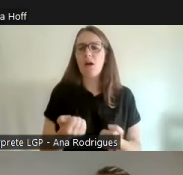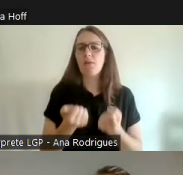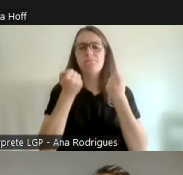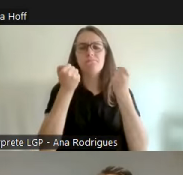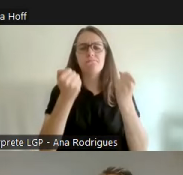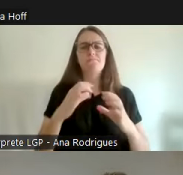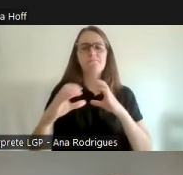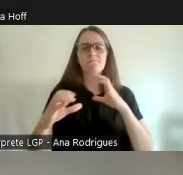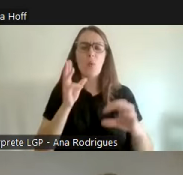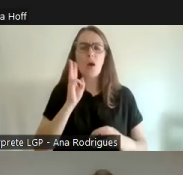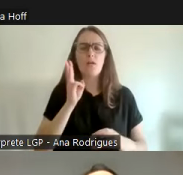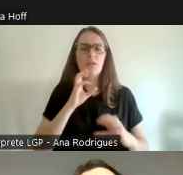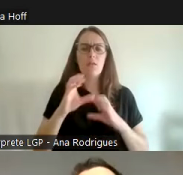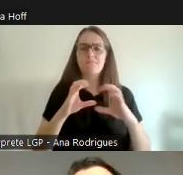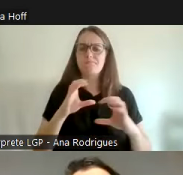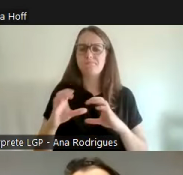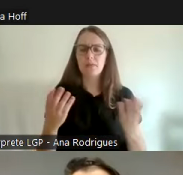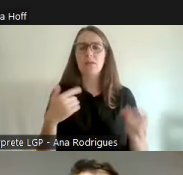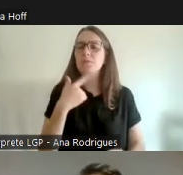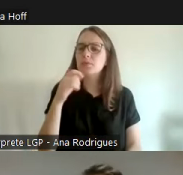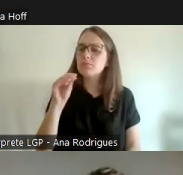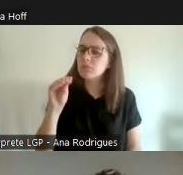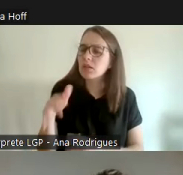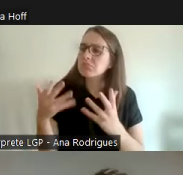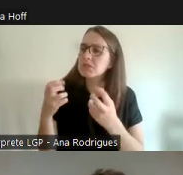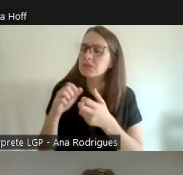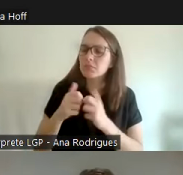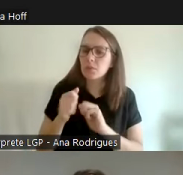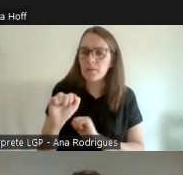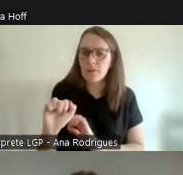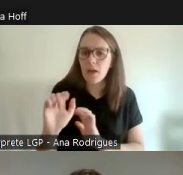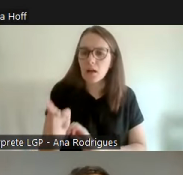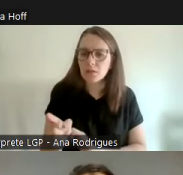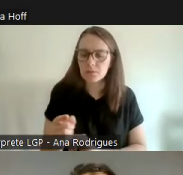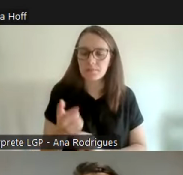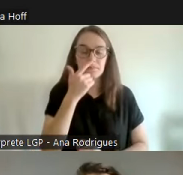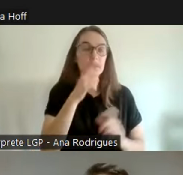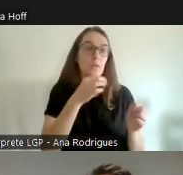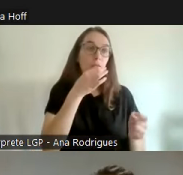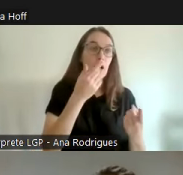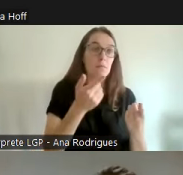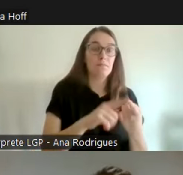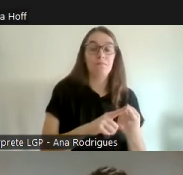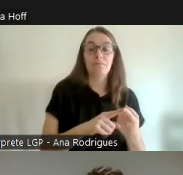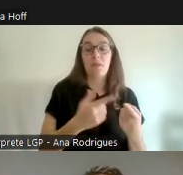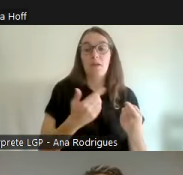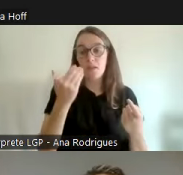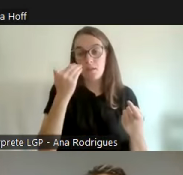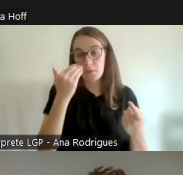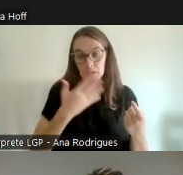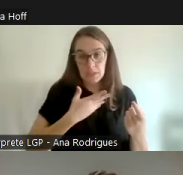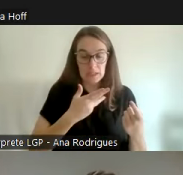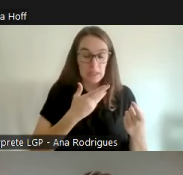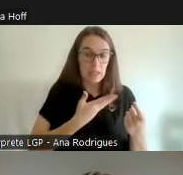in WhatsApp, what is your concern? And people started to speak about data protection and